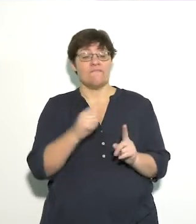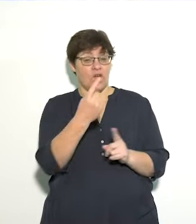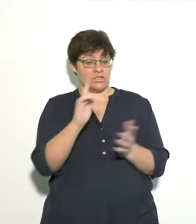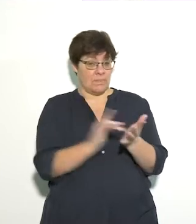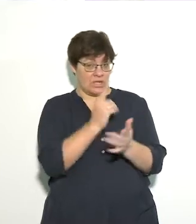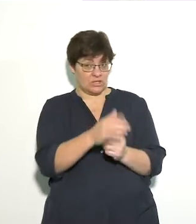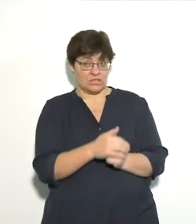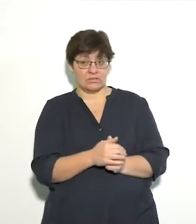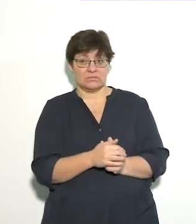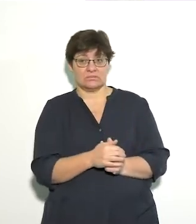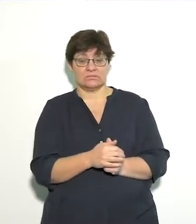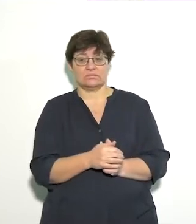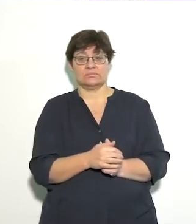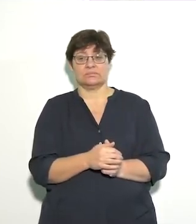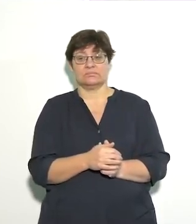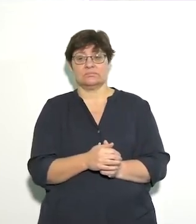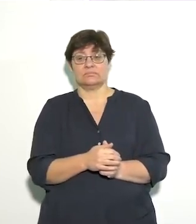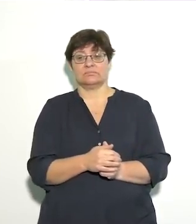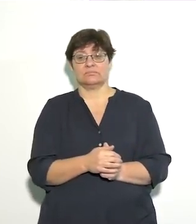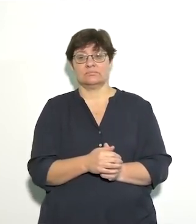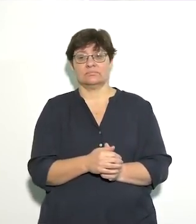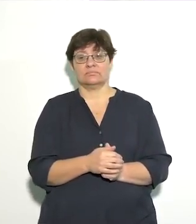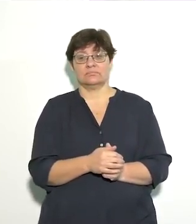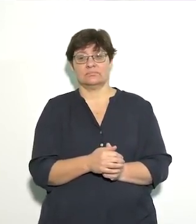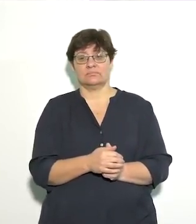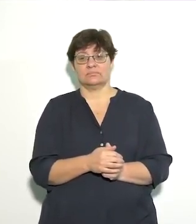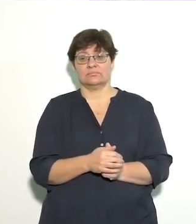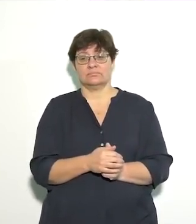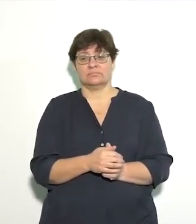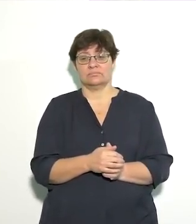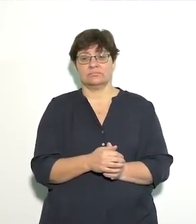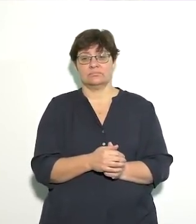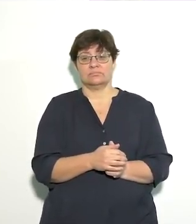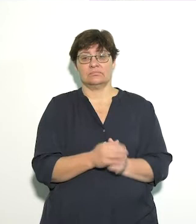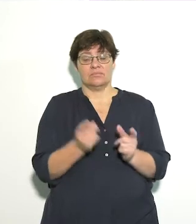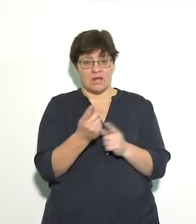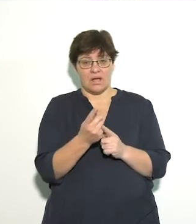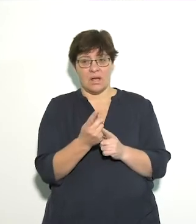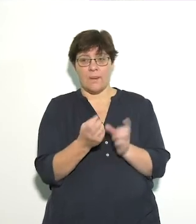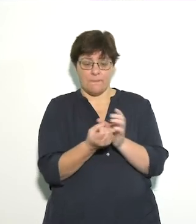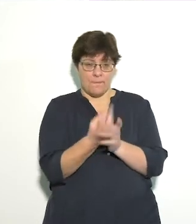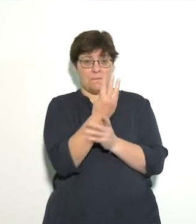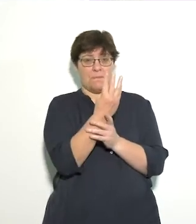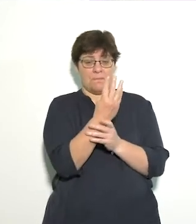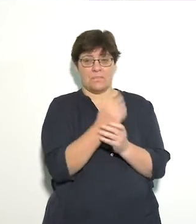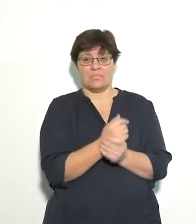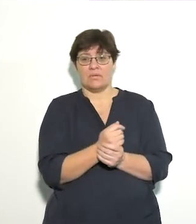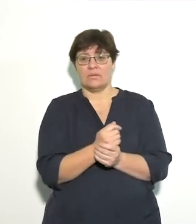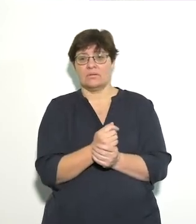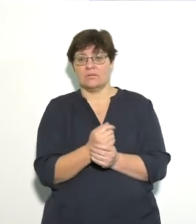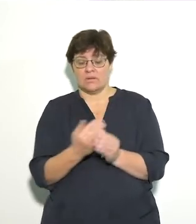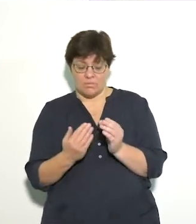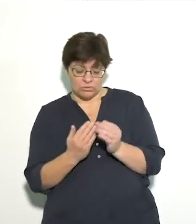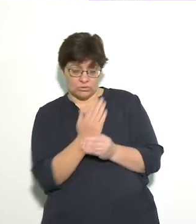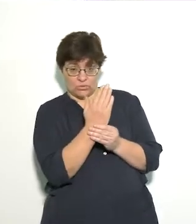first page out, okay, open it up, and there's the pop-up part. You just